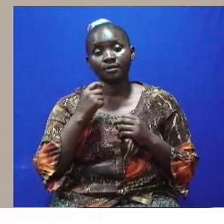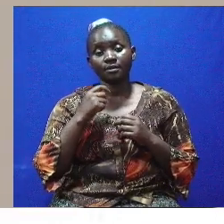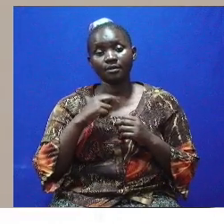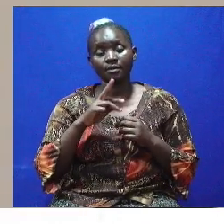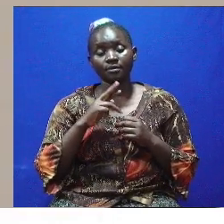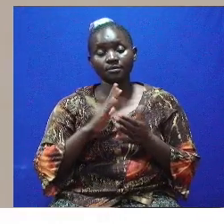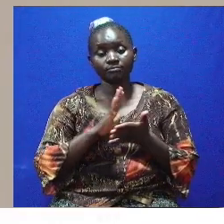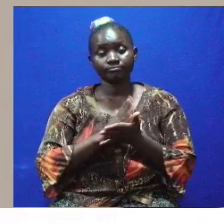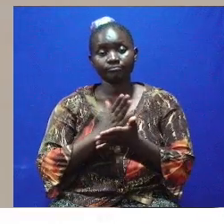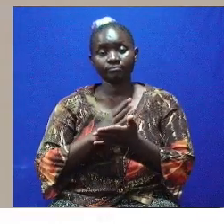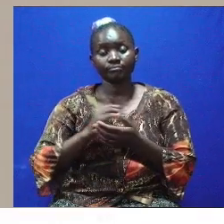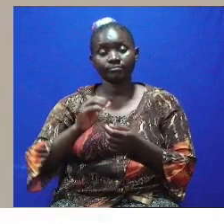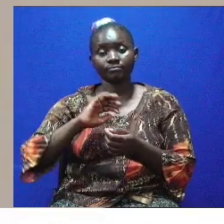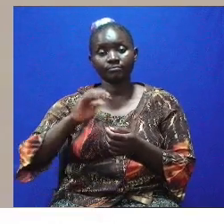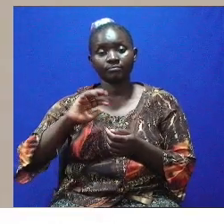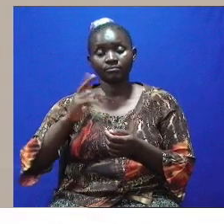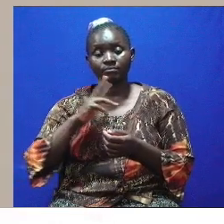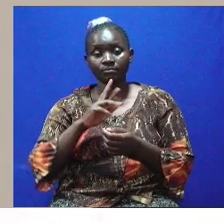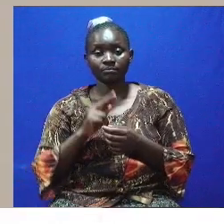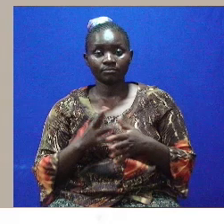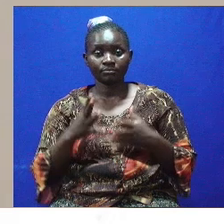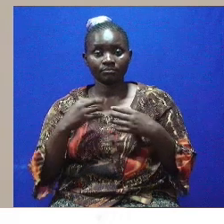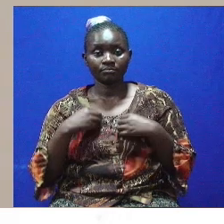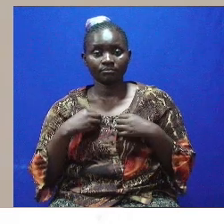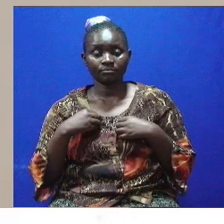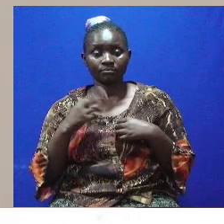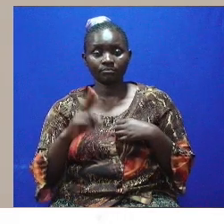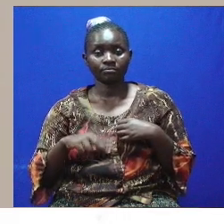sub-county, I expect that Kitutu Masaba gets